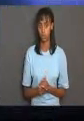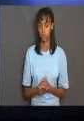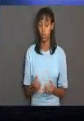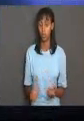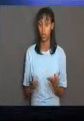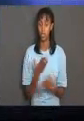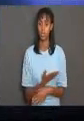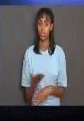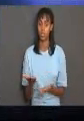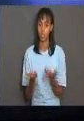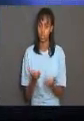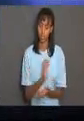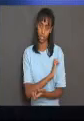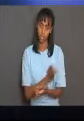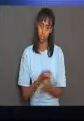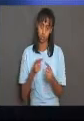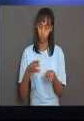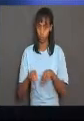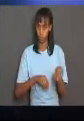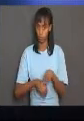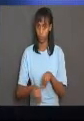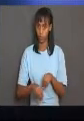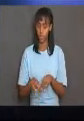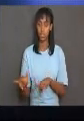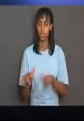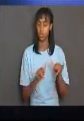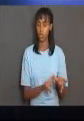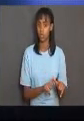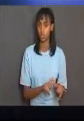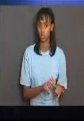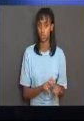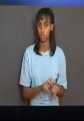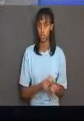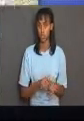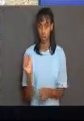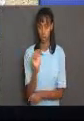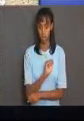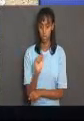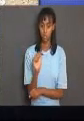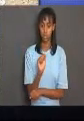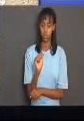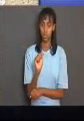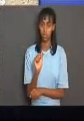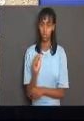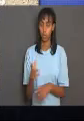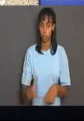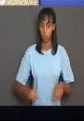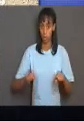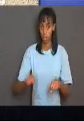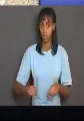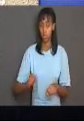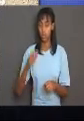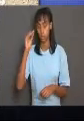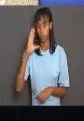Many things need energy to move, such as cars, bicycles,